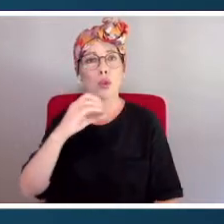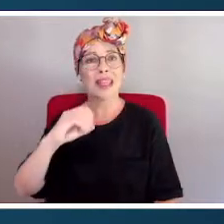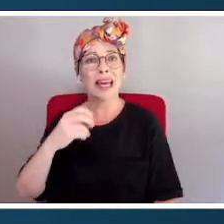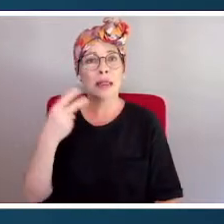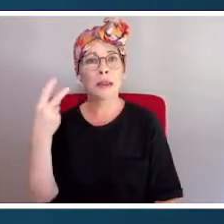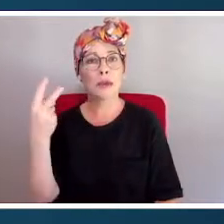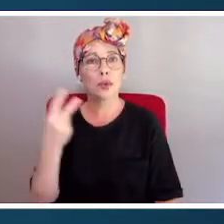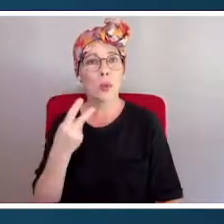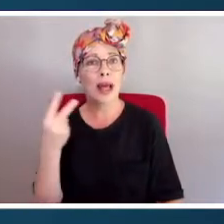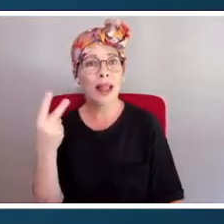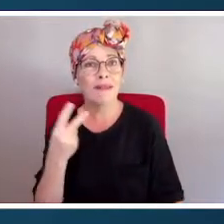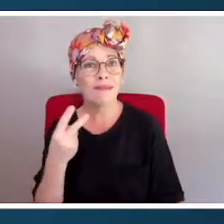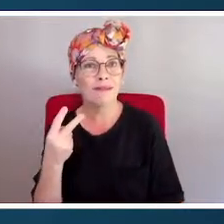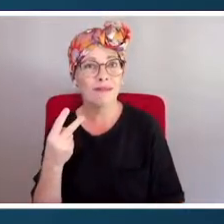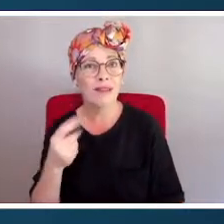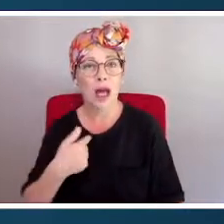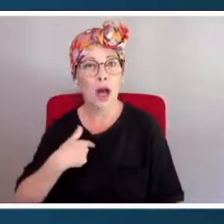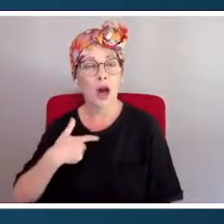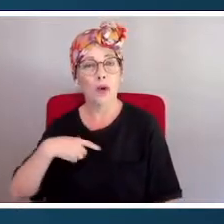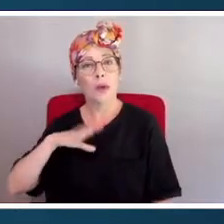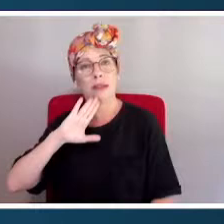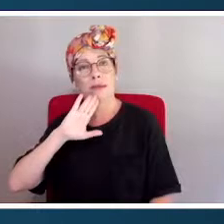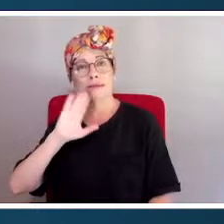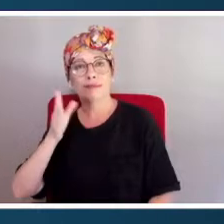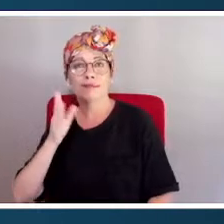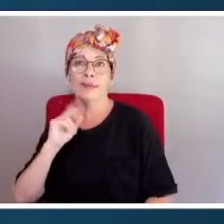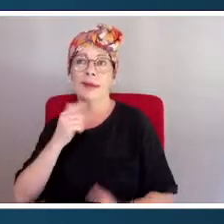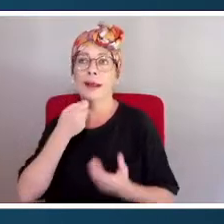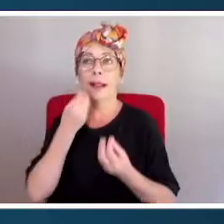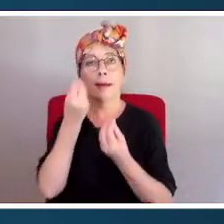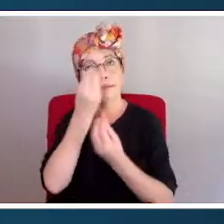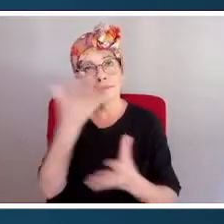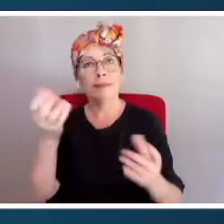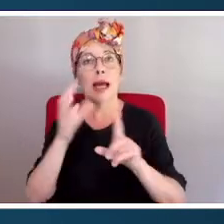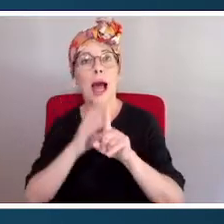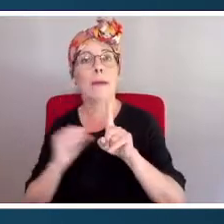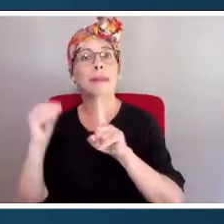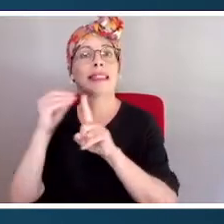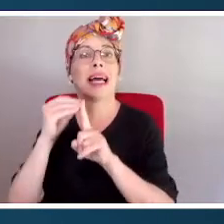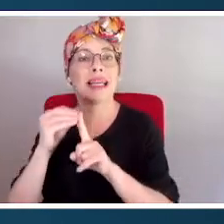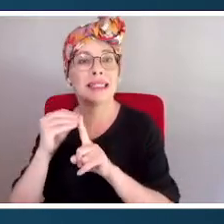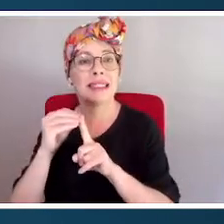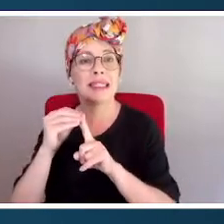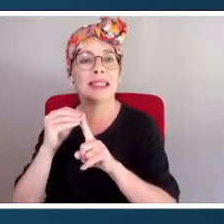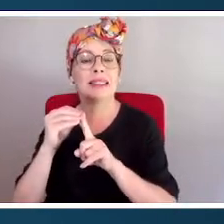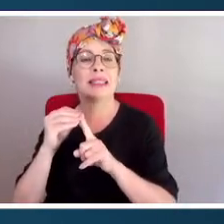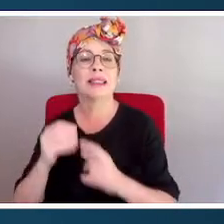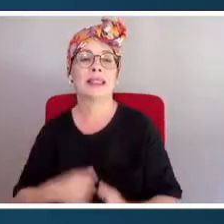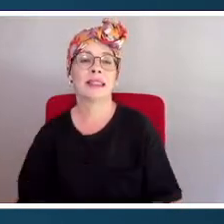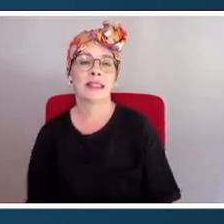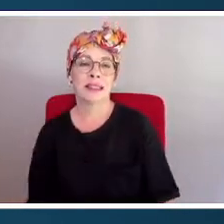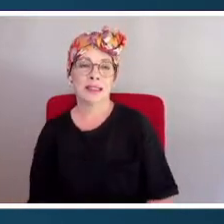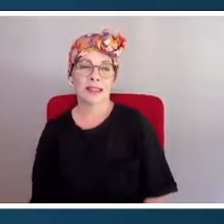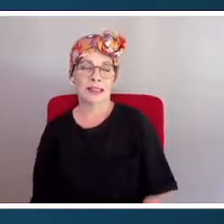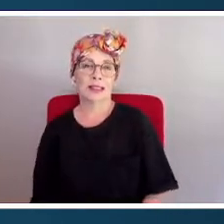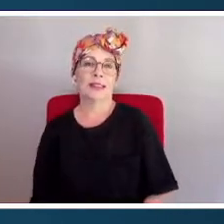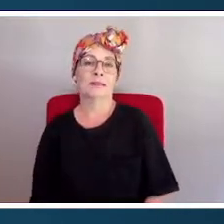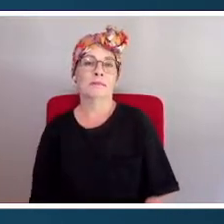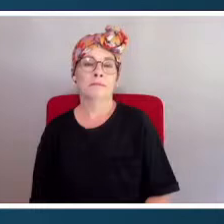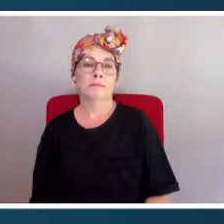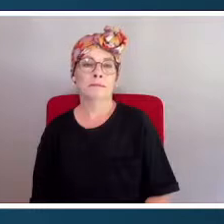speaking at one of the updates. Bula Binaka, namaste, and good morning to all of